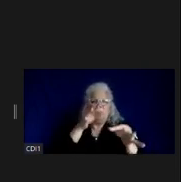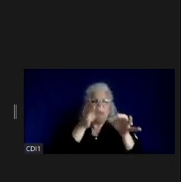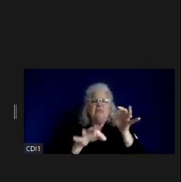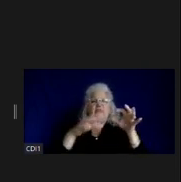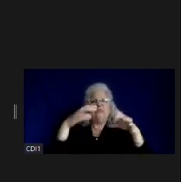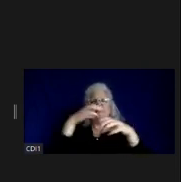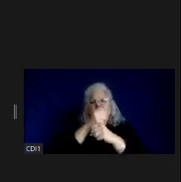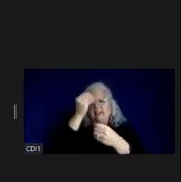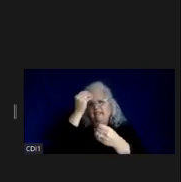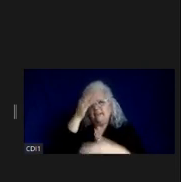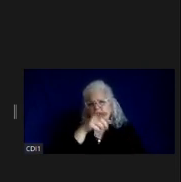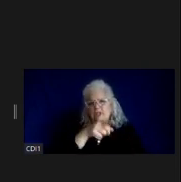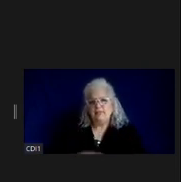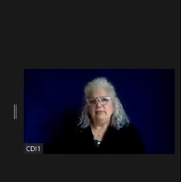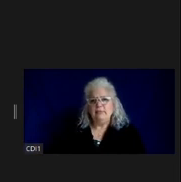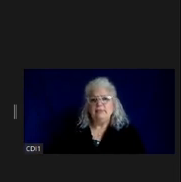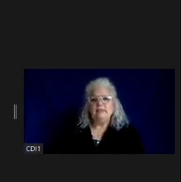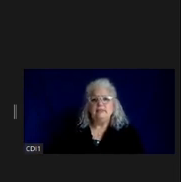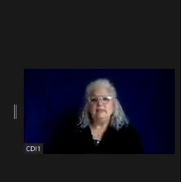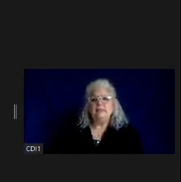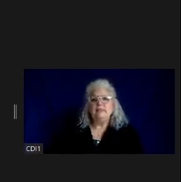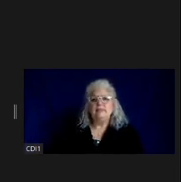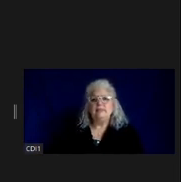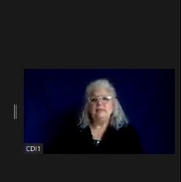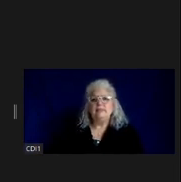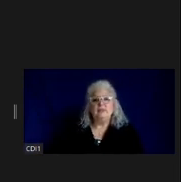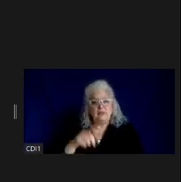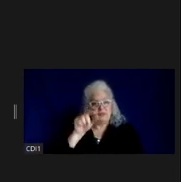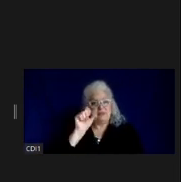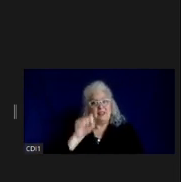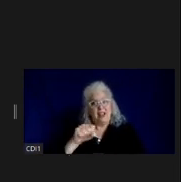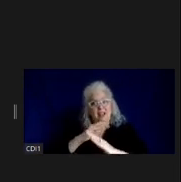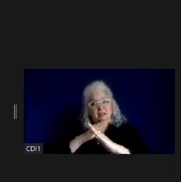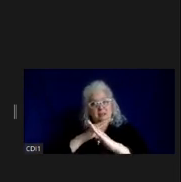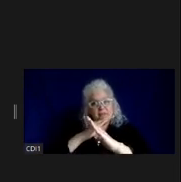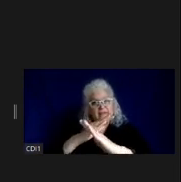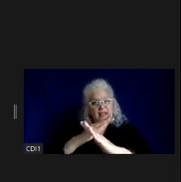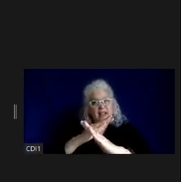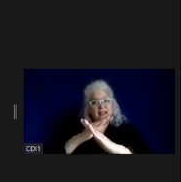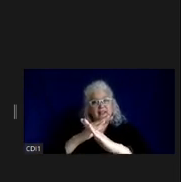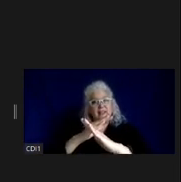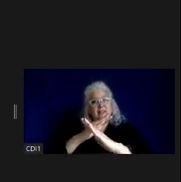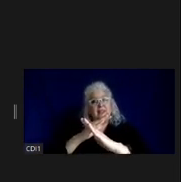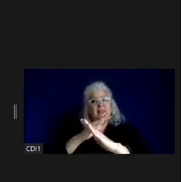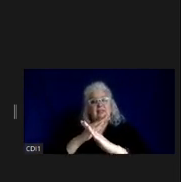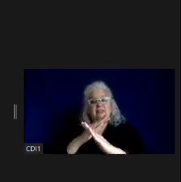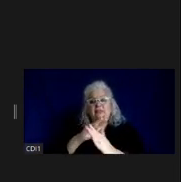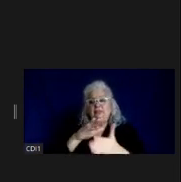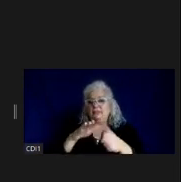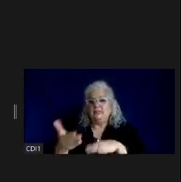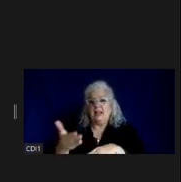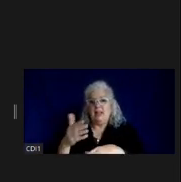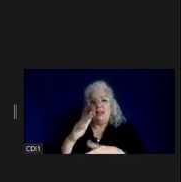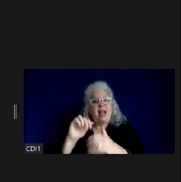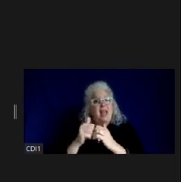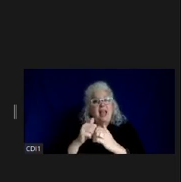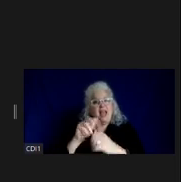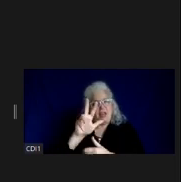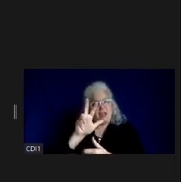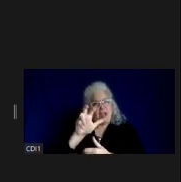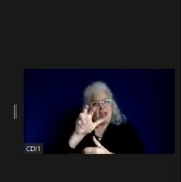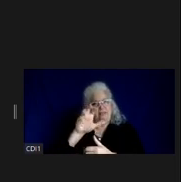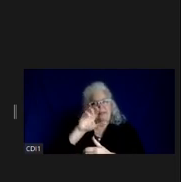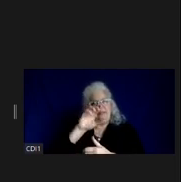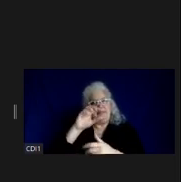death in vaccinating somebody who's 75 and older versus somebody who's less than 50. So pretty pretty compelling